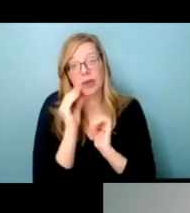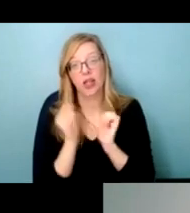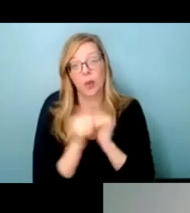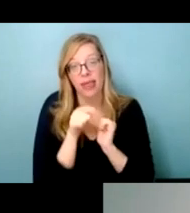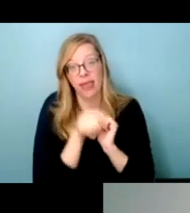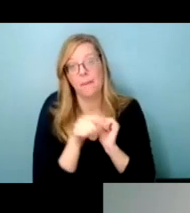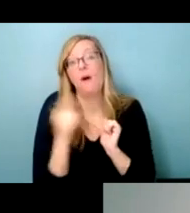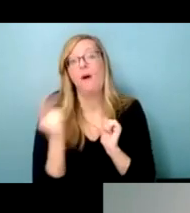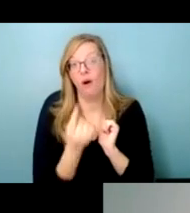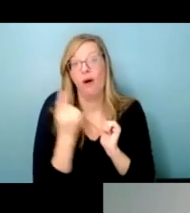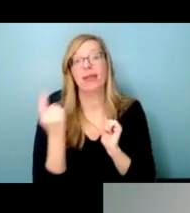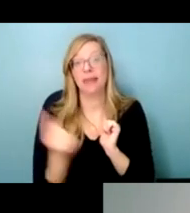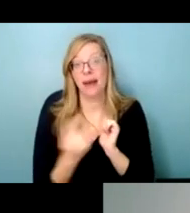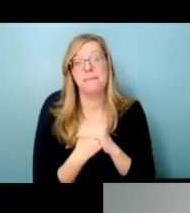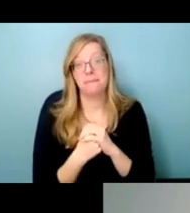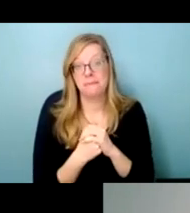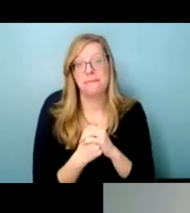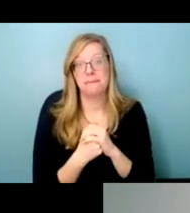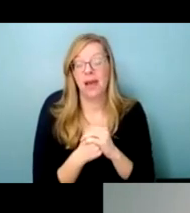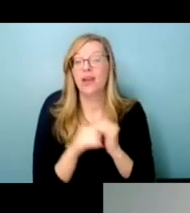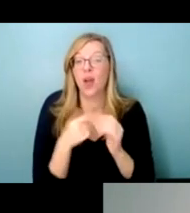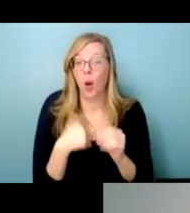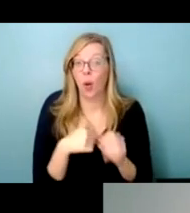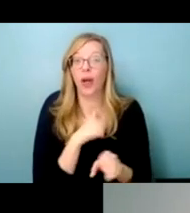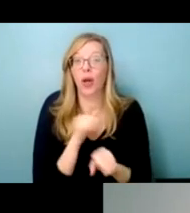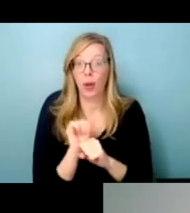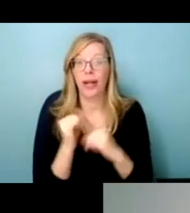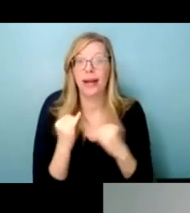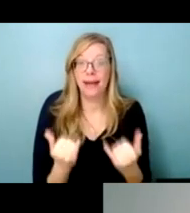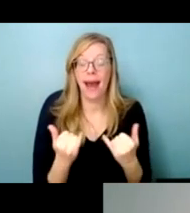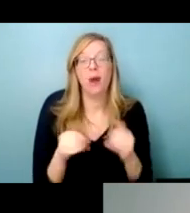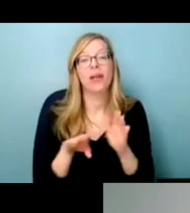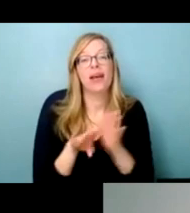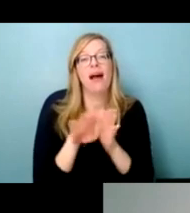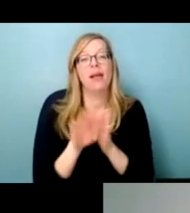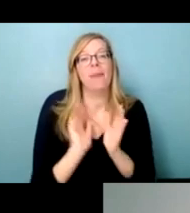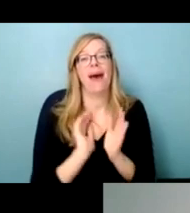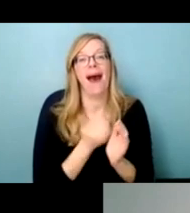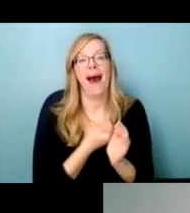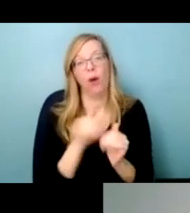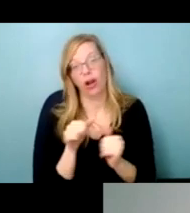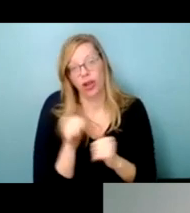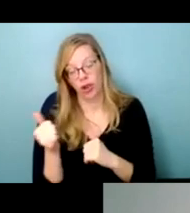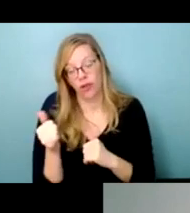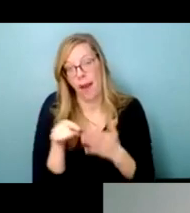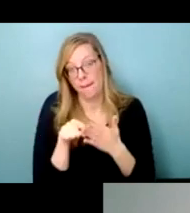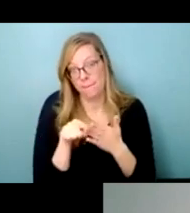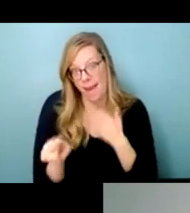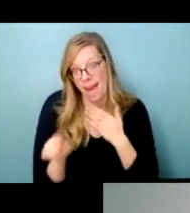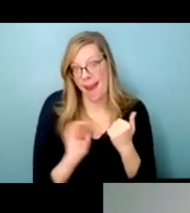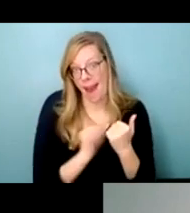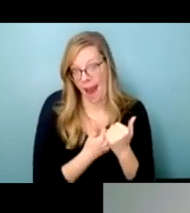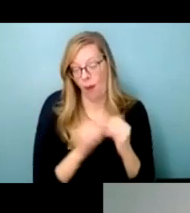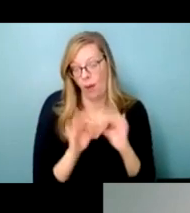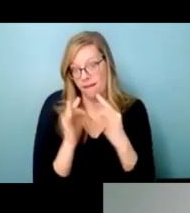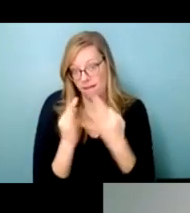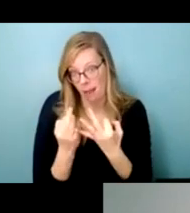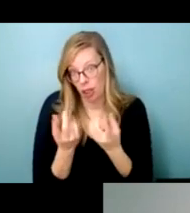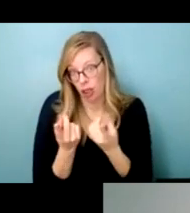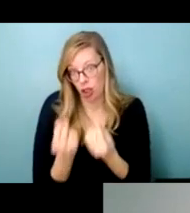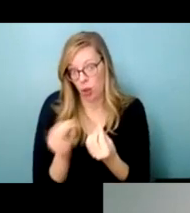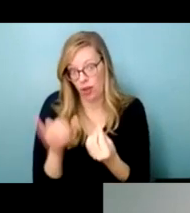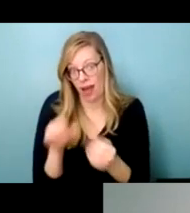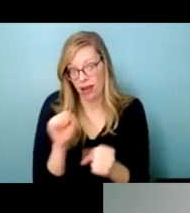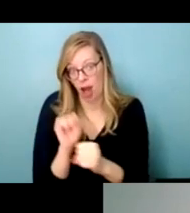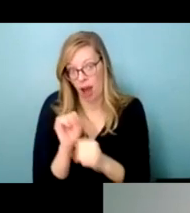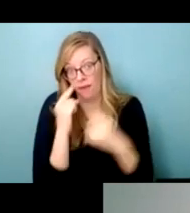time. And we are working now to develop an alternative where we will pay our families to do those jobs instead. I would much rather